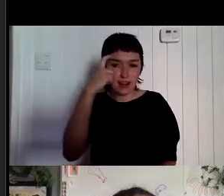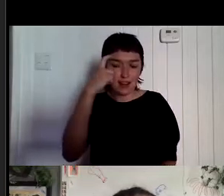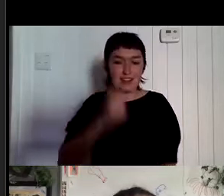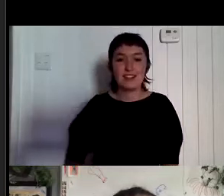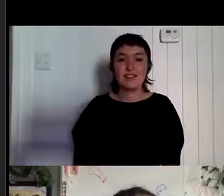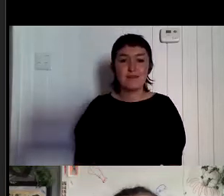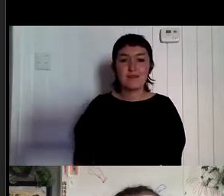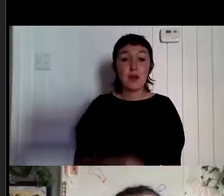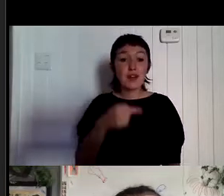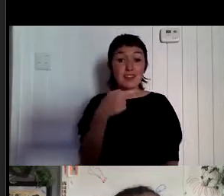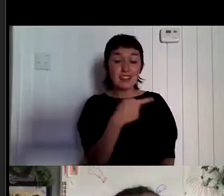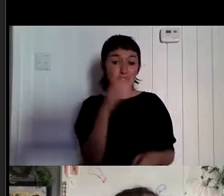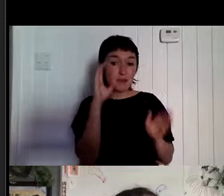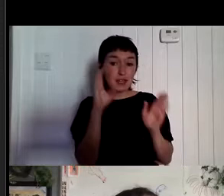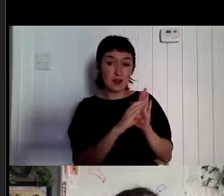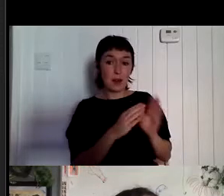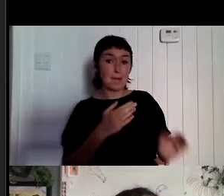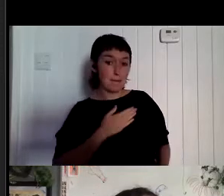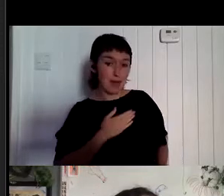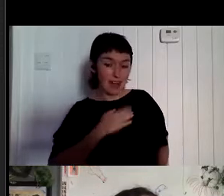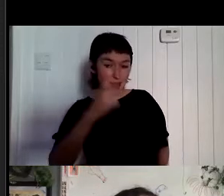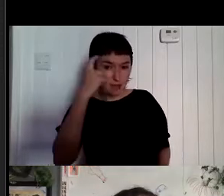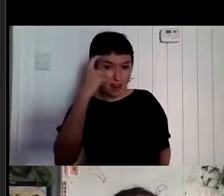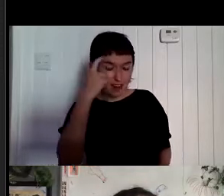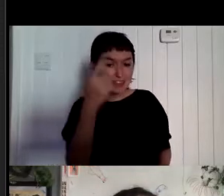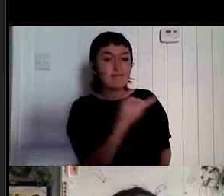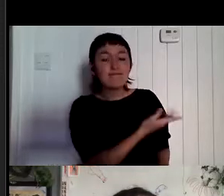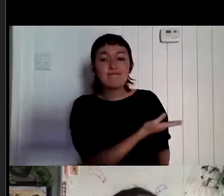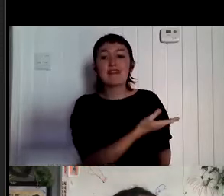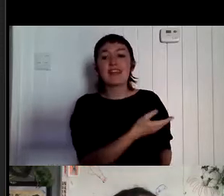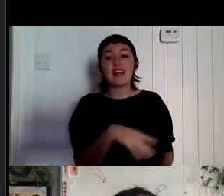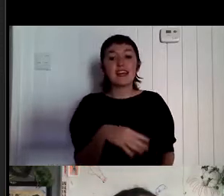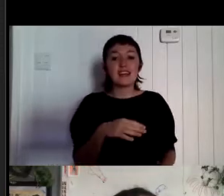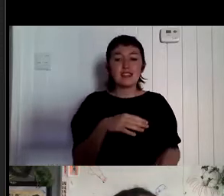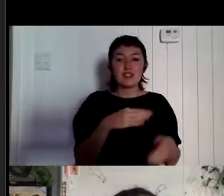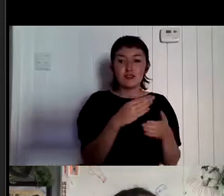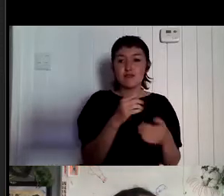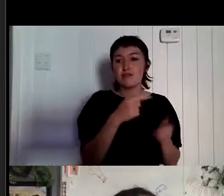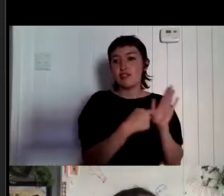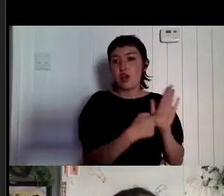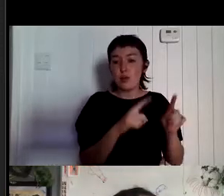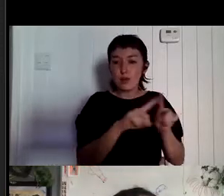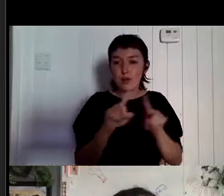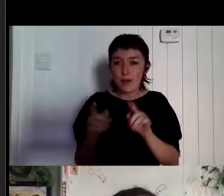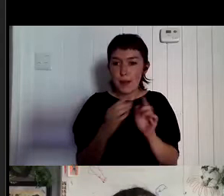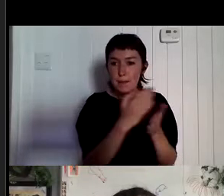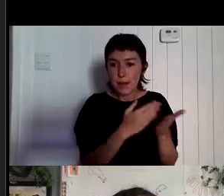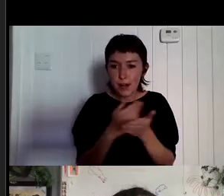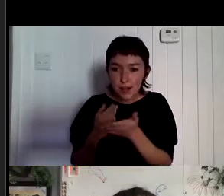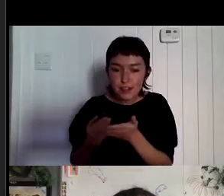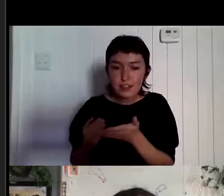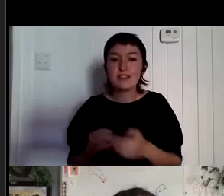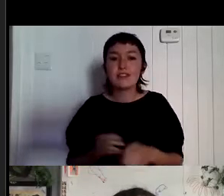my brain, and you can see it's broken up into different slices depending on the angle that you kind of look at.